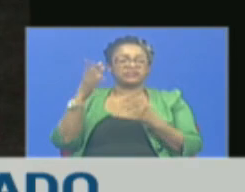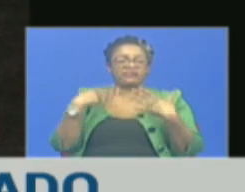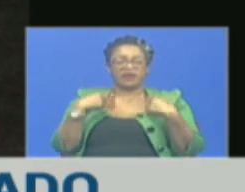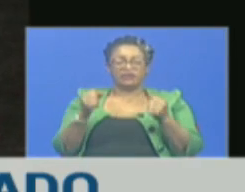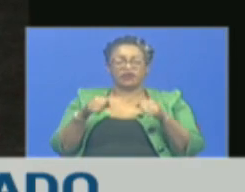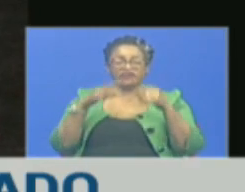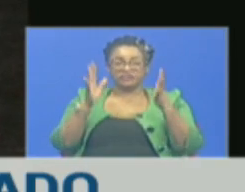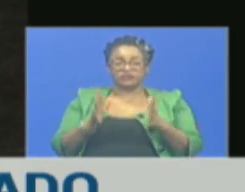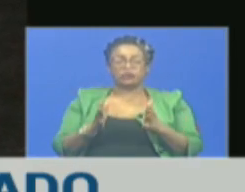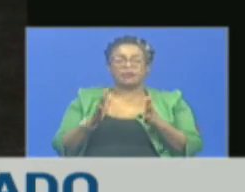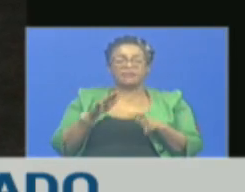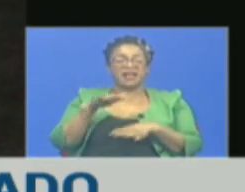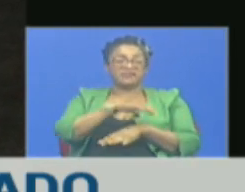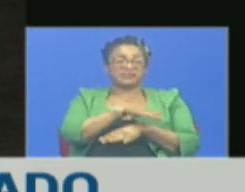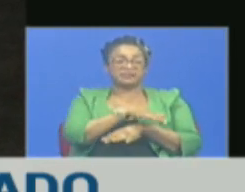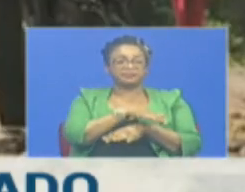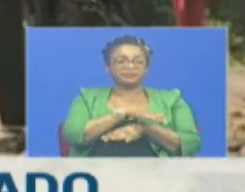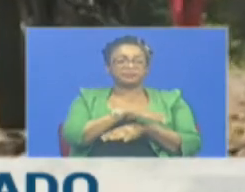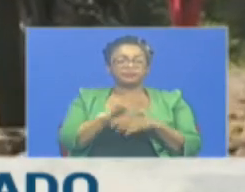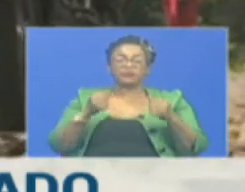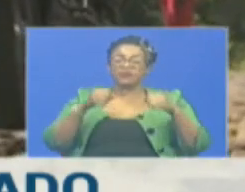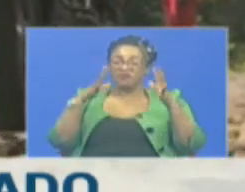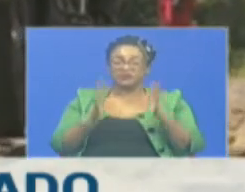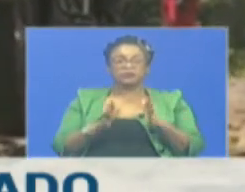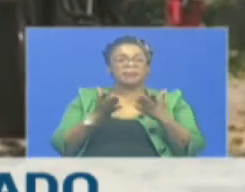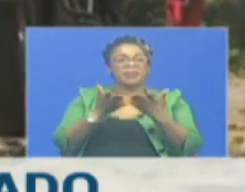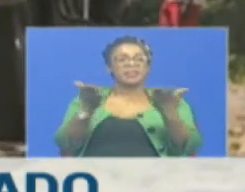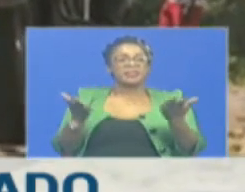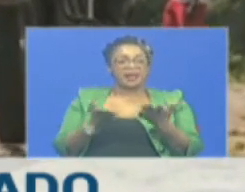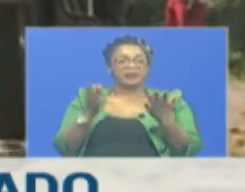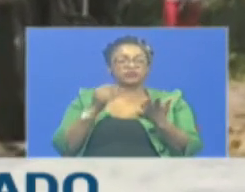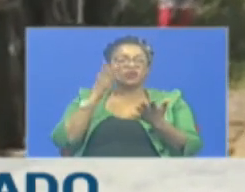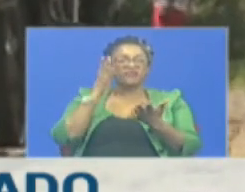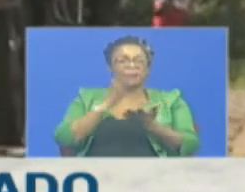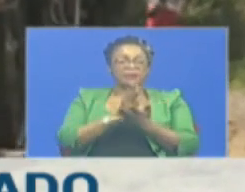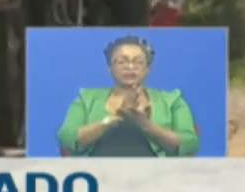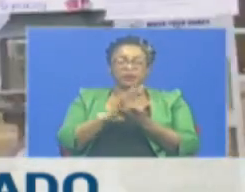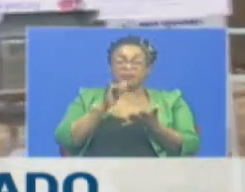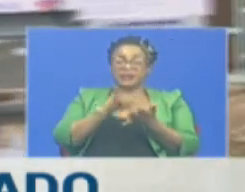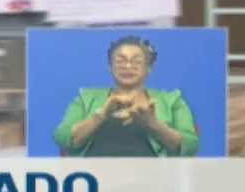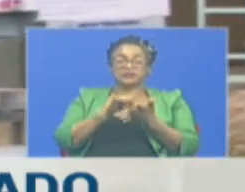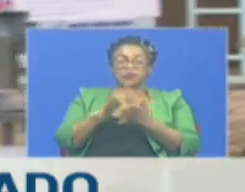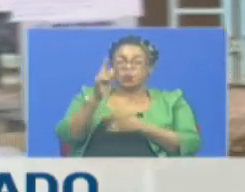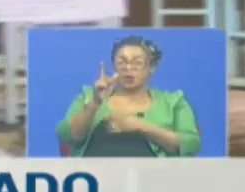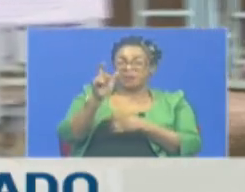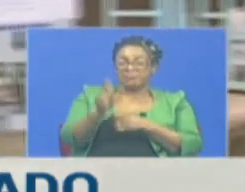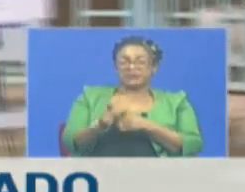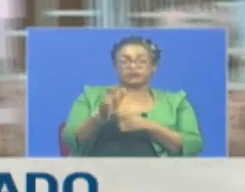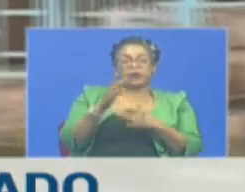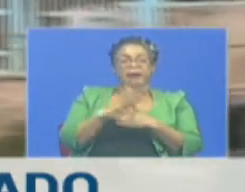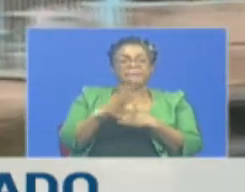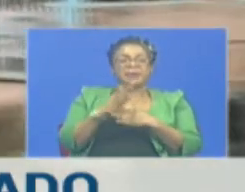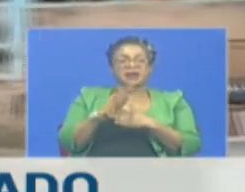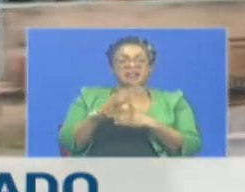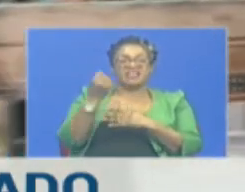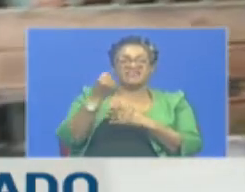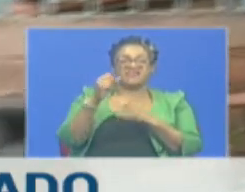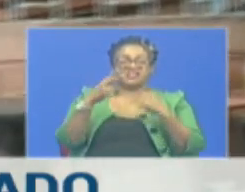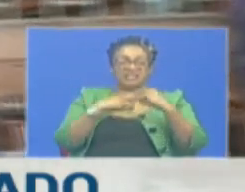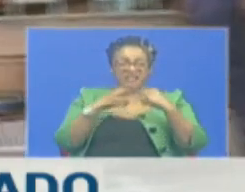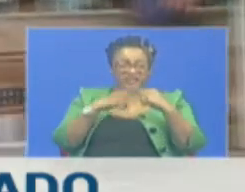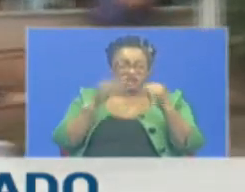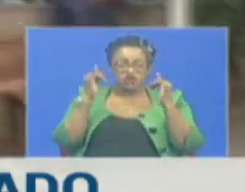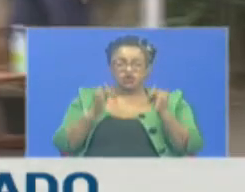last evening. The officials had been drawn here by the confirmation that one of the residents was amongst the 57 new cases of